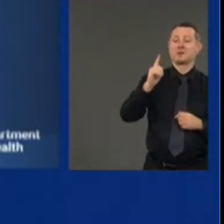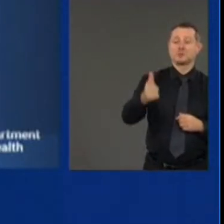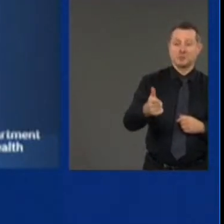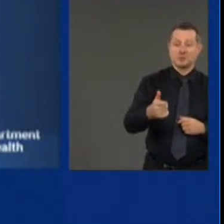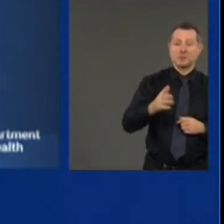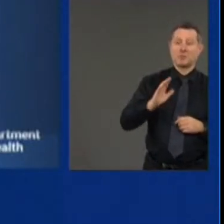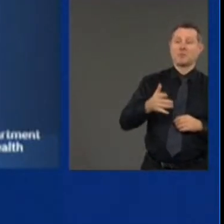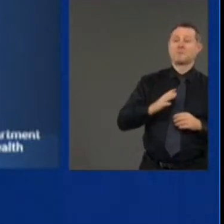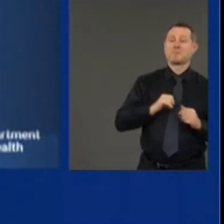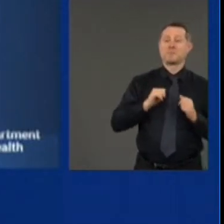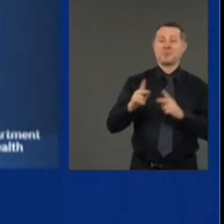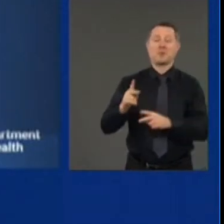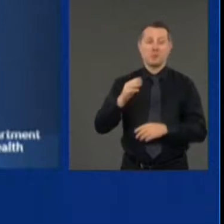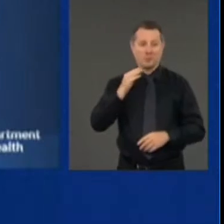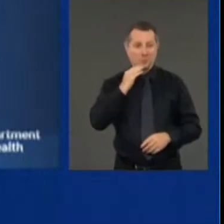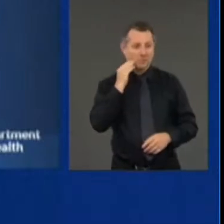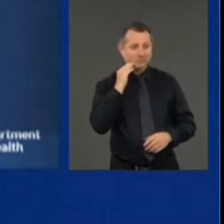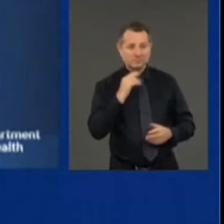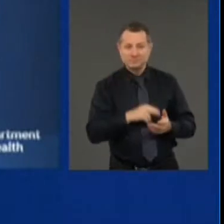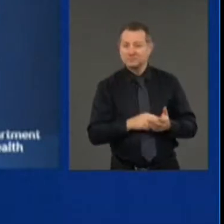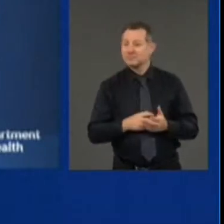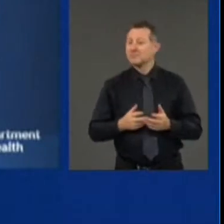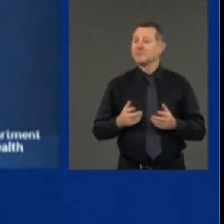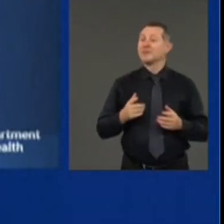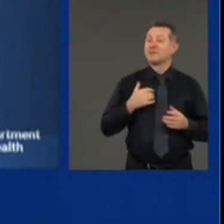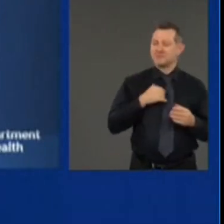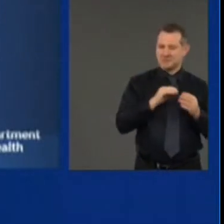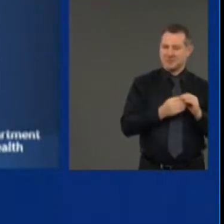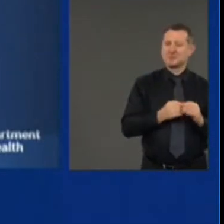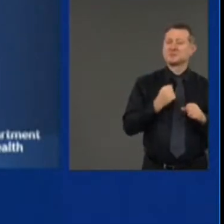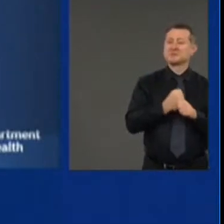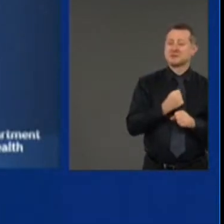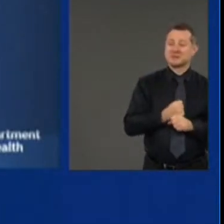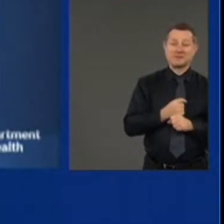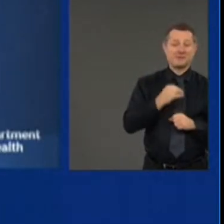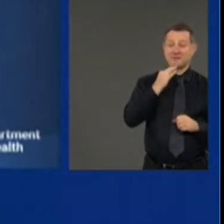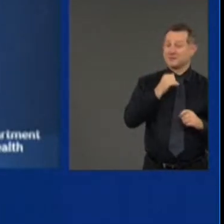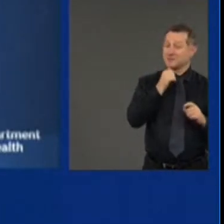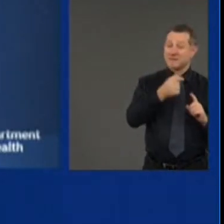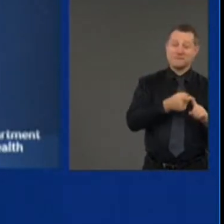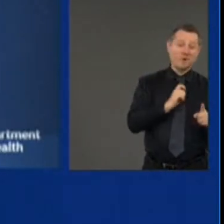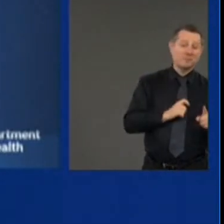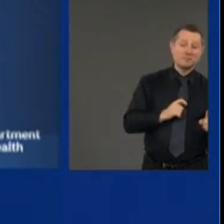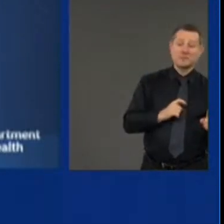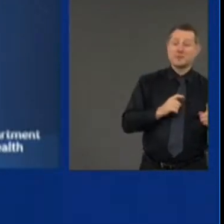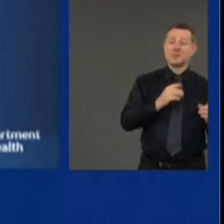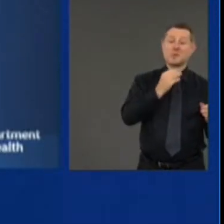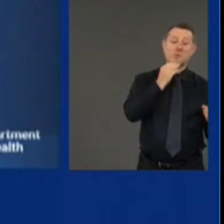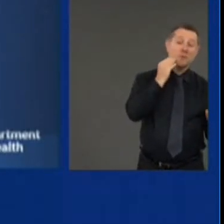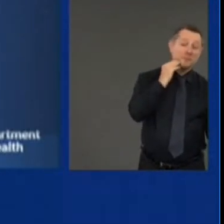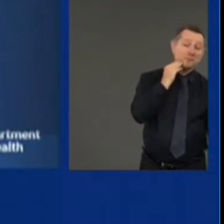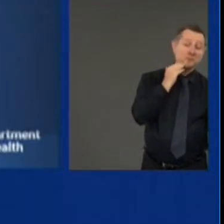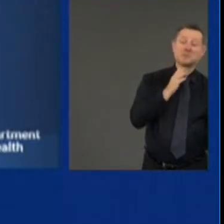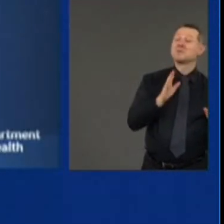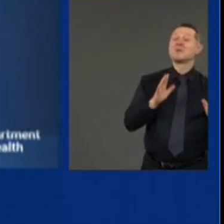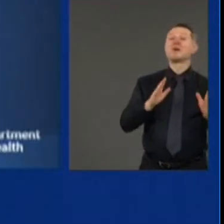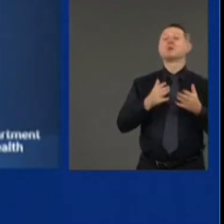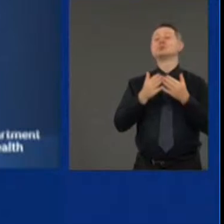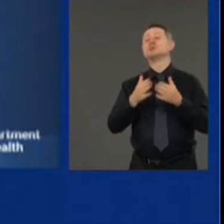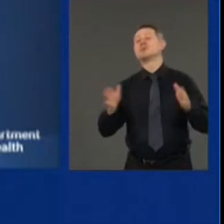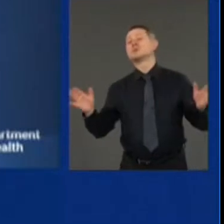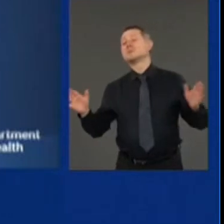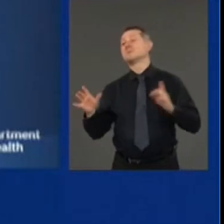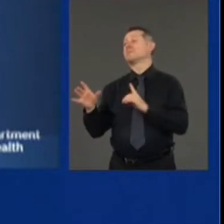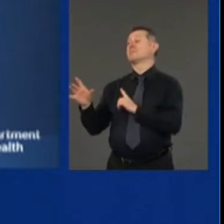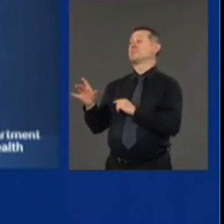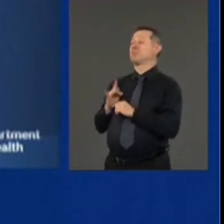data out there about how long somebody who doesn't come from a nursing home, but just in general, who gets admitted to a